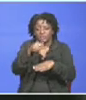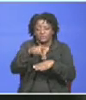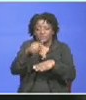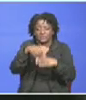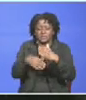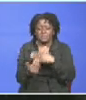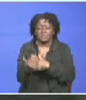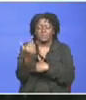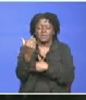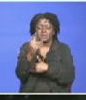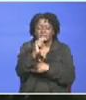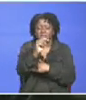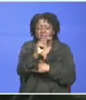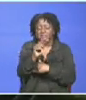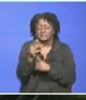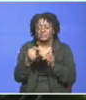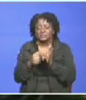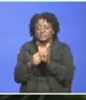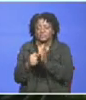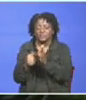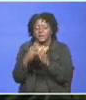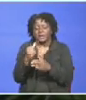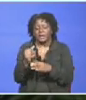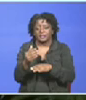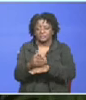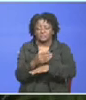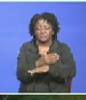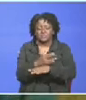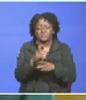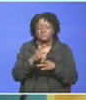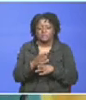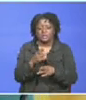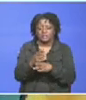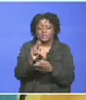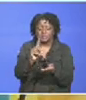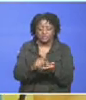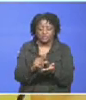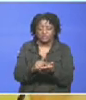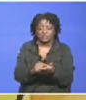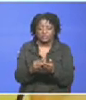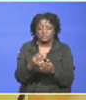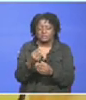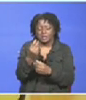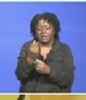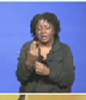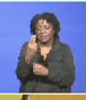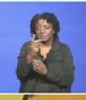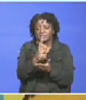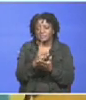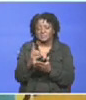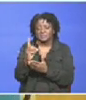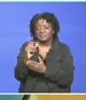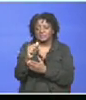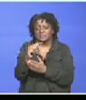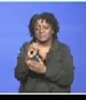and enhancements in regular news updates, the evening news, and television